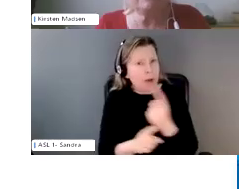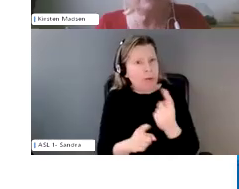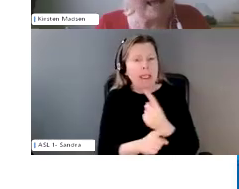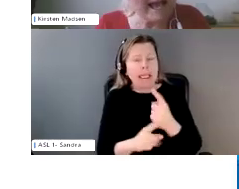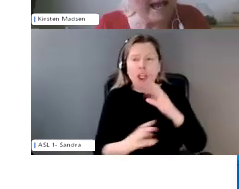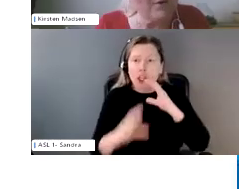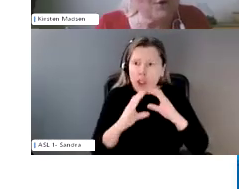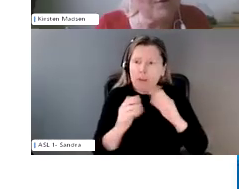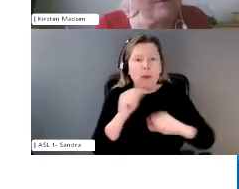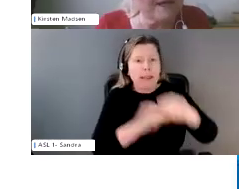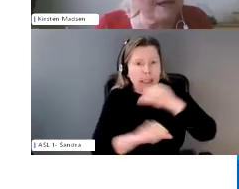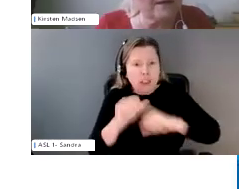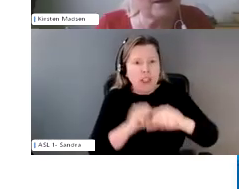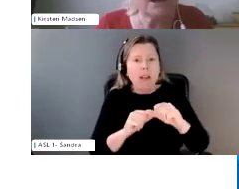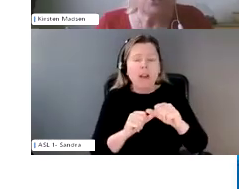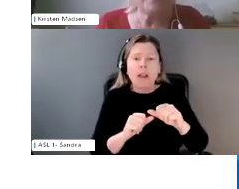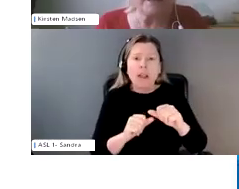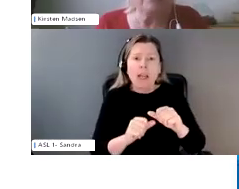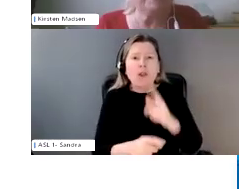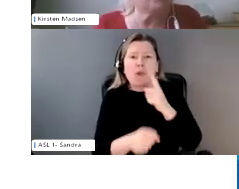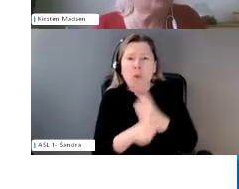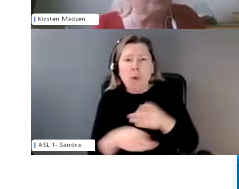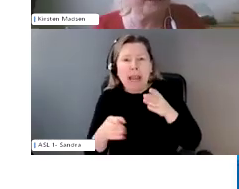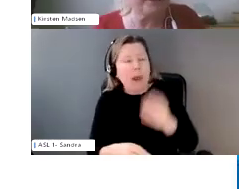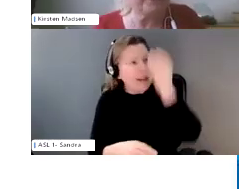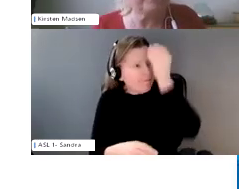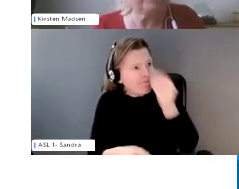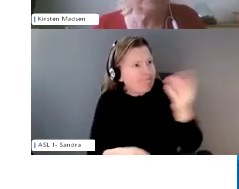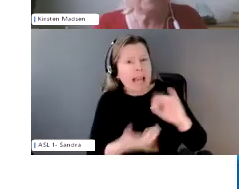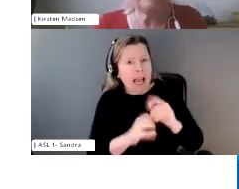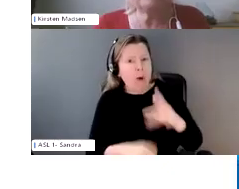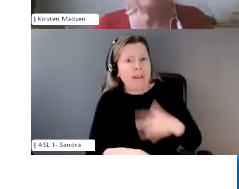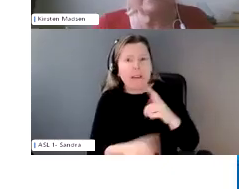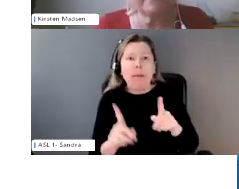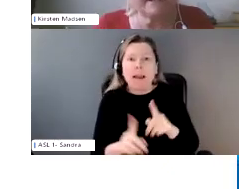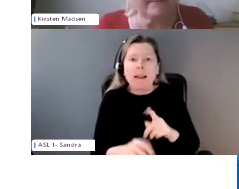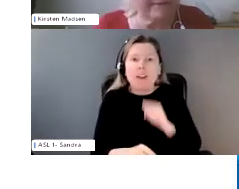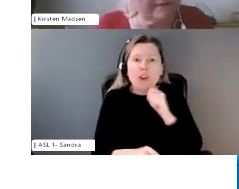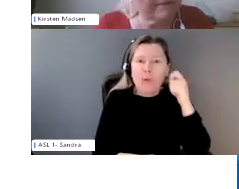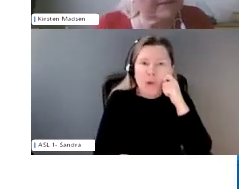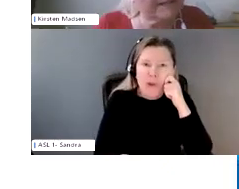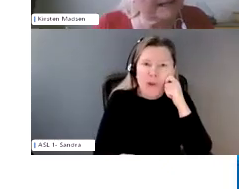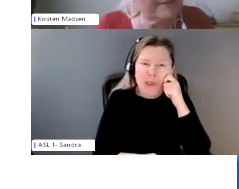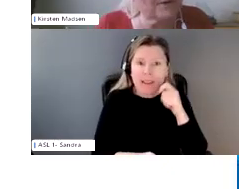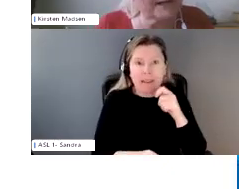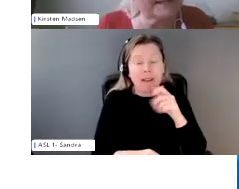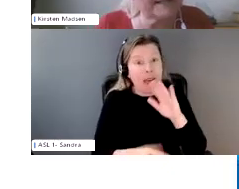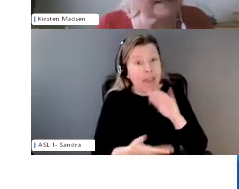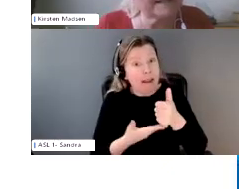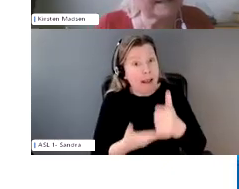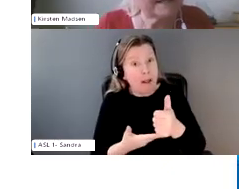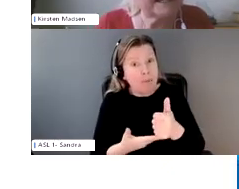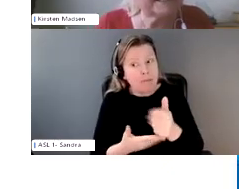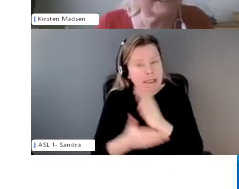tell people how you feel without being rude about it. I think it was very helpful for some